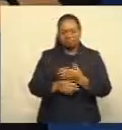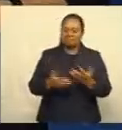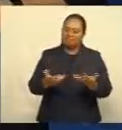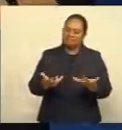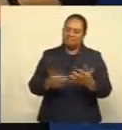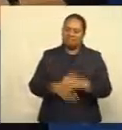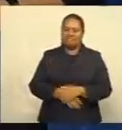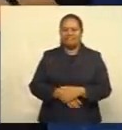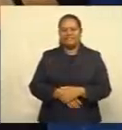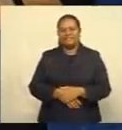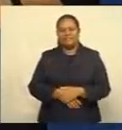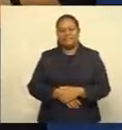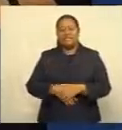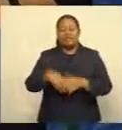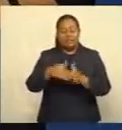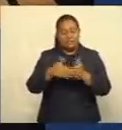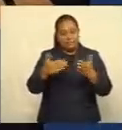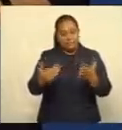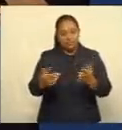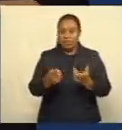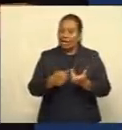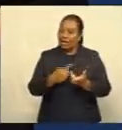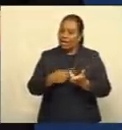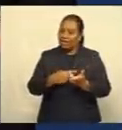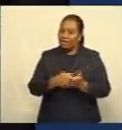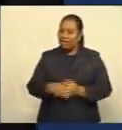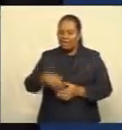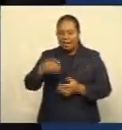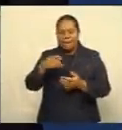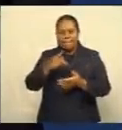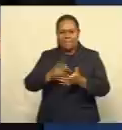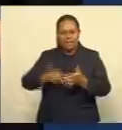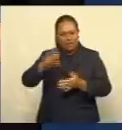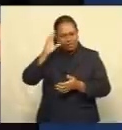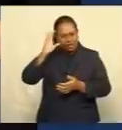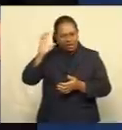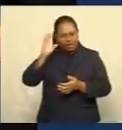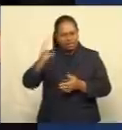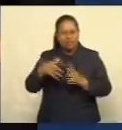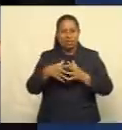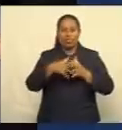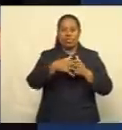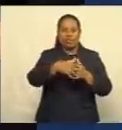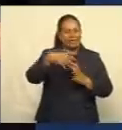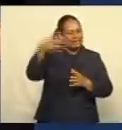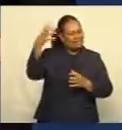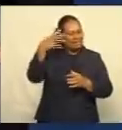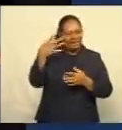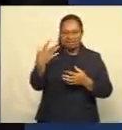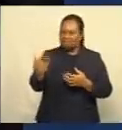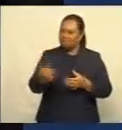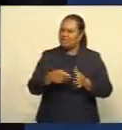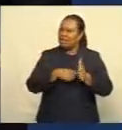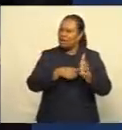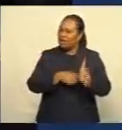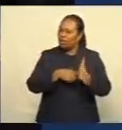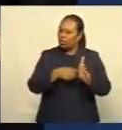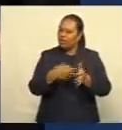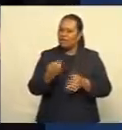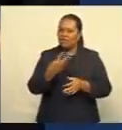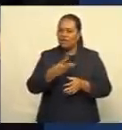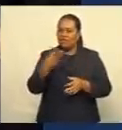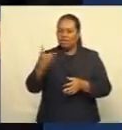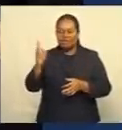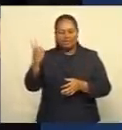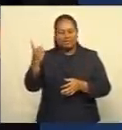evaporation. Now to the other parts of the country. The west had a wonderful sunny day. Lautoka had 33 degrees and it felt